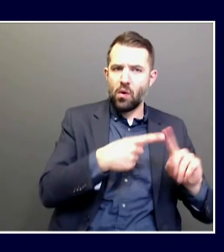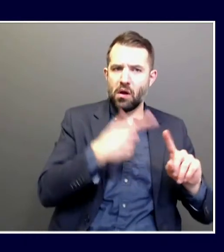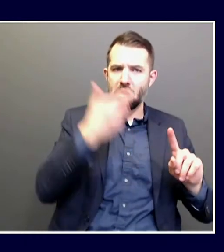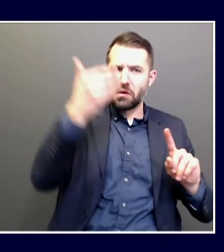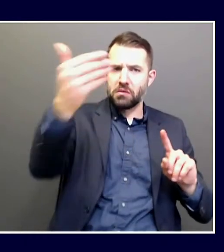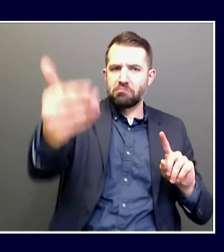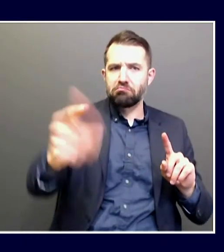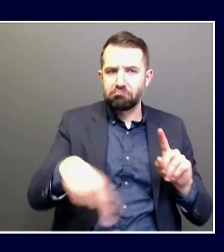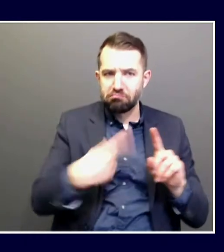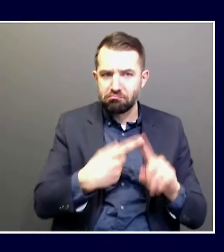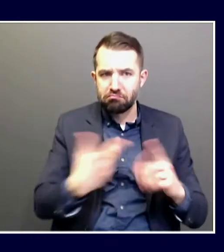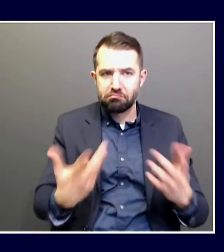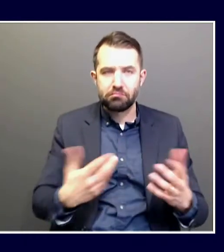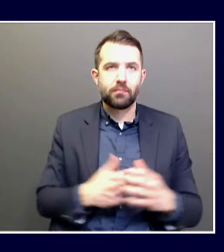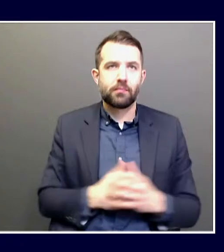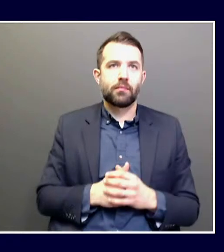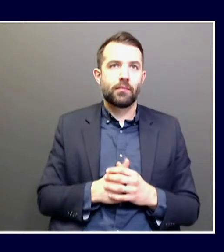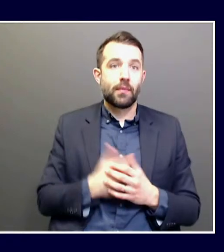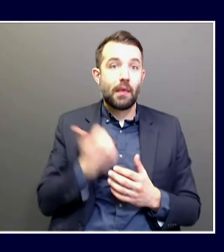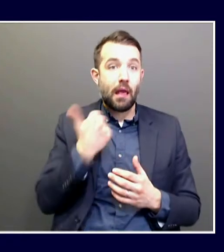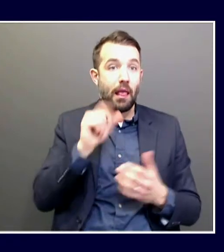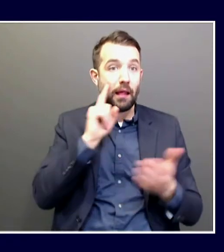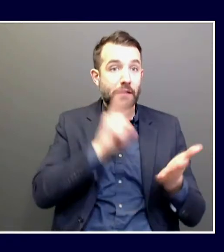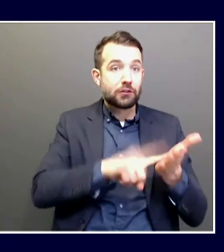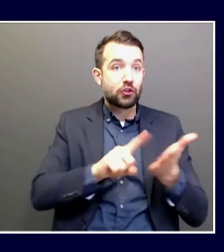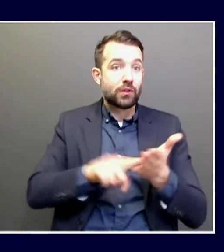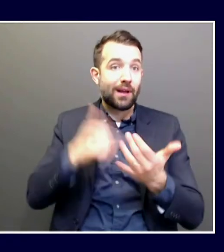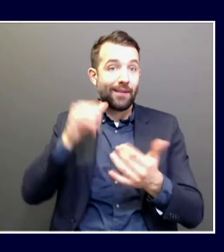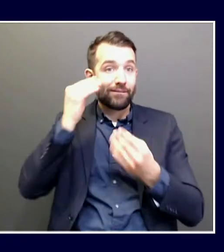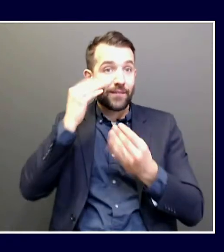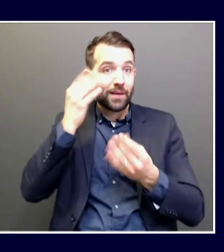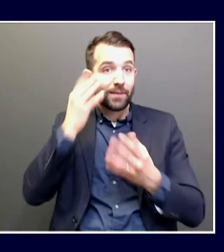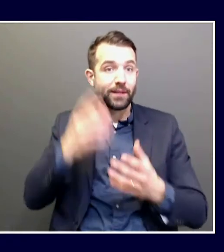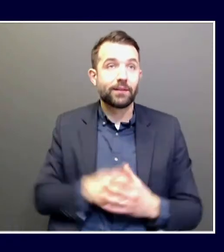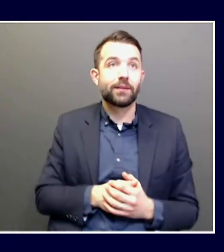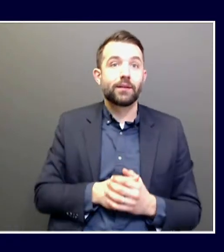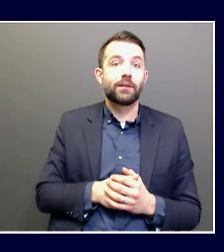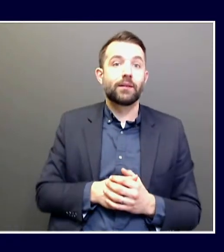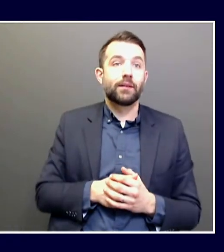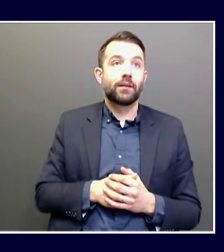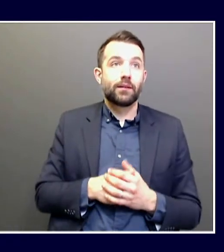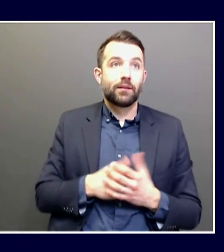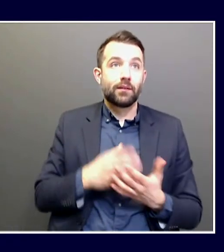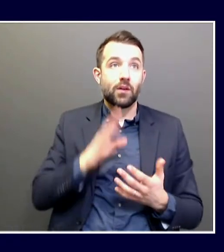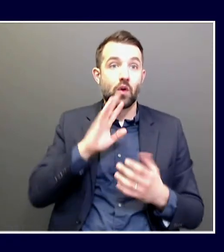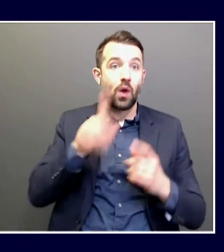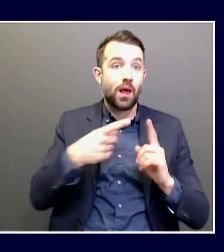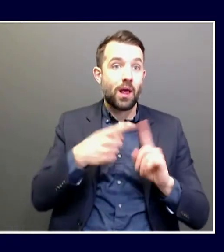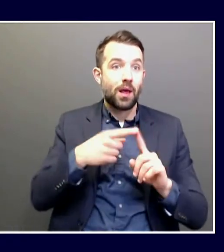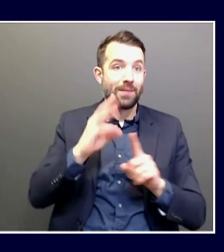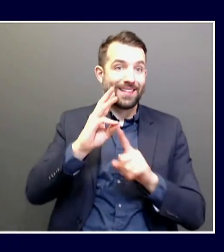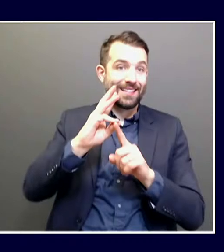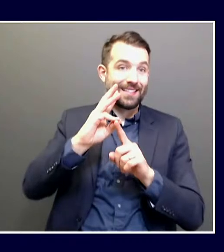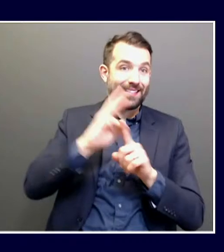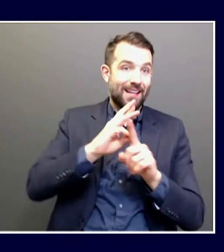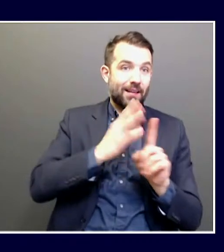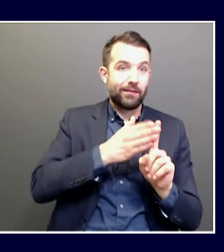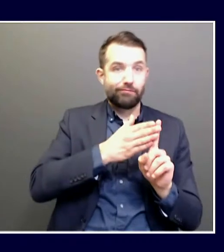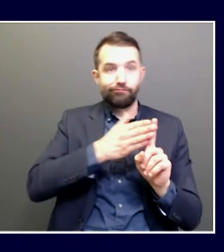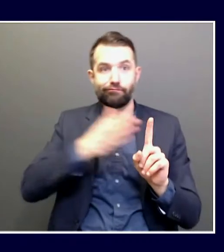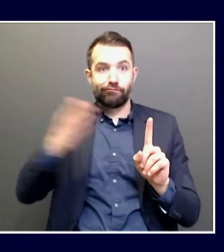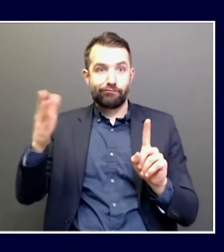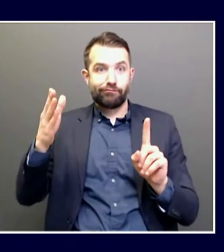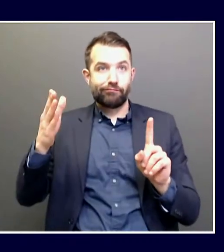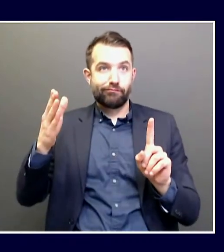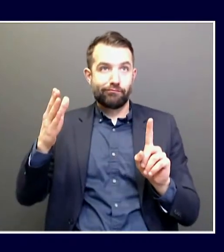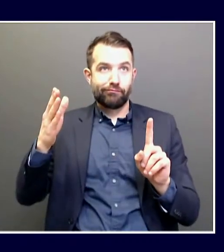look like? Yep. Well, so you're referring to those who are 6 months of age up until the age of 5. Yeah, kids that aren't eligible right